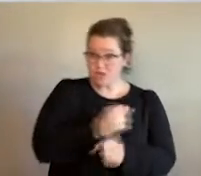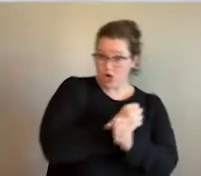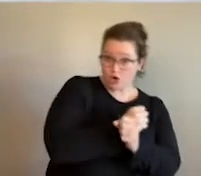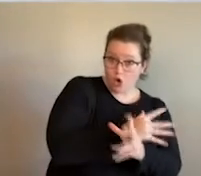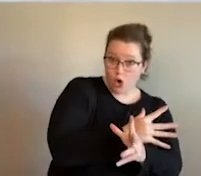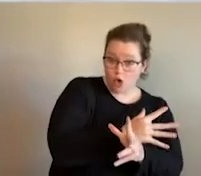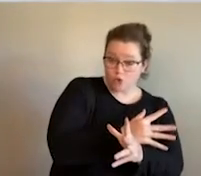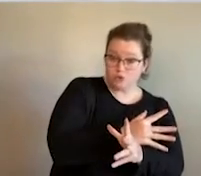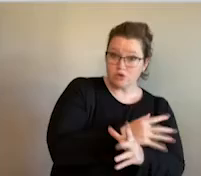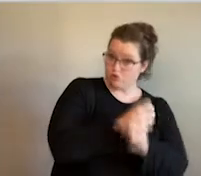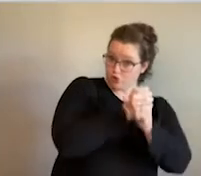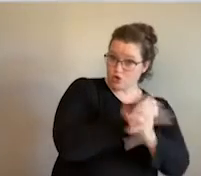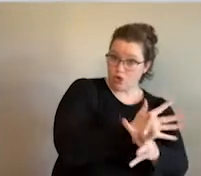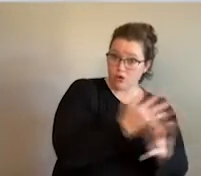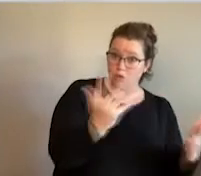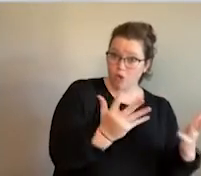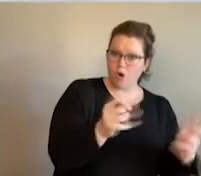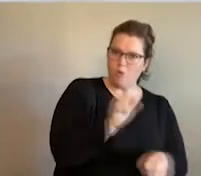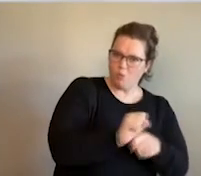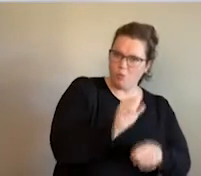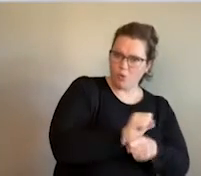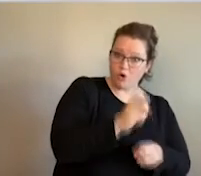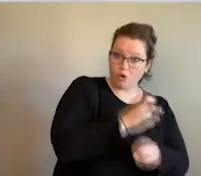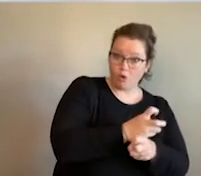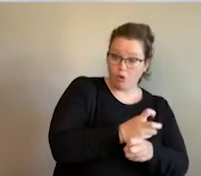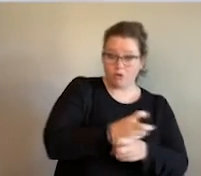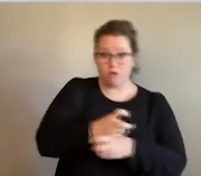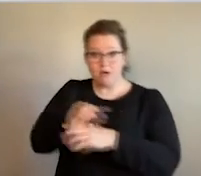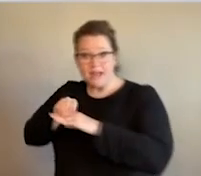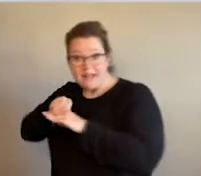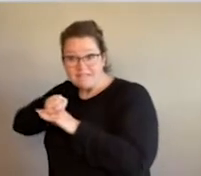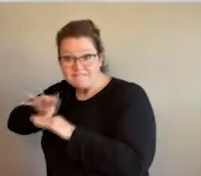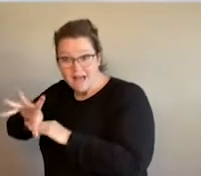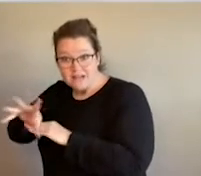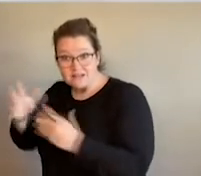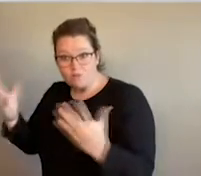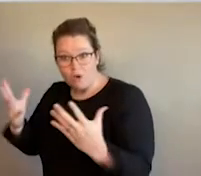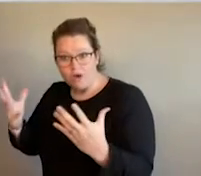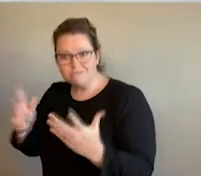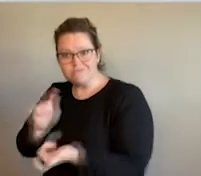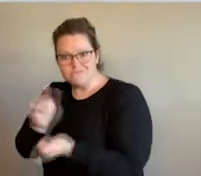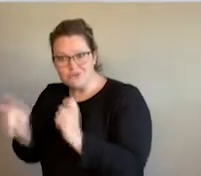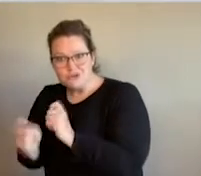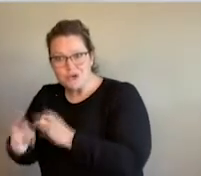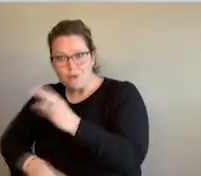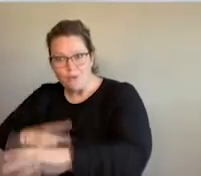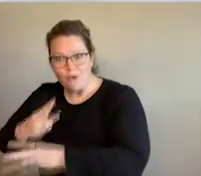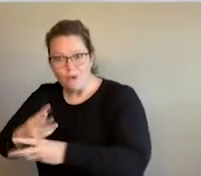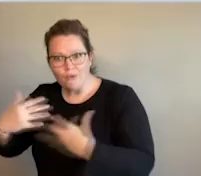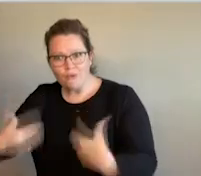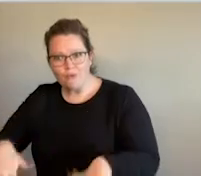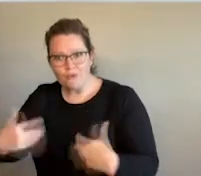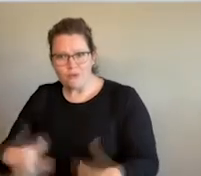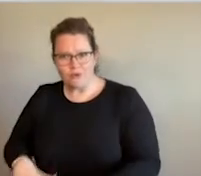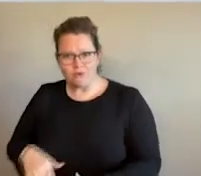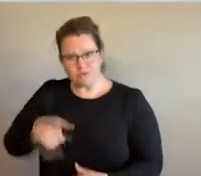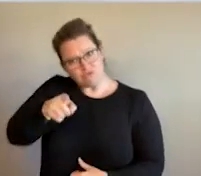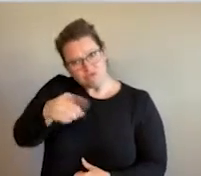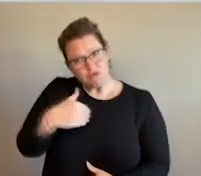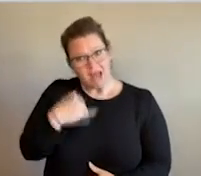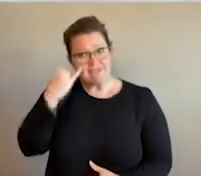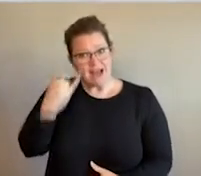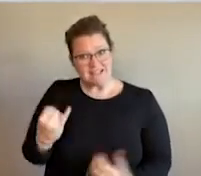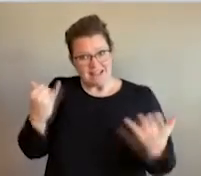the effect is you can change the world. Are there any ideas that you're thinking of right now? If